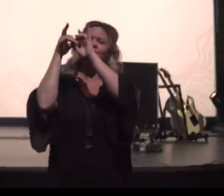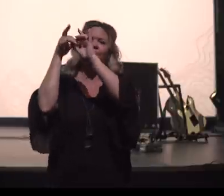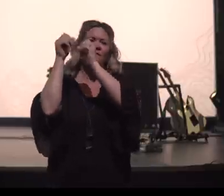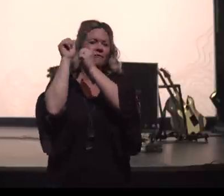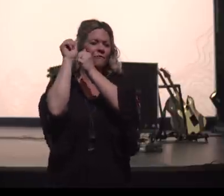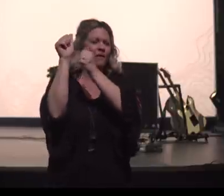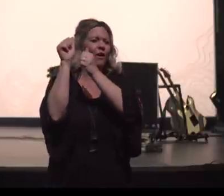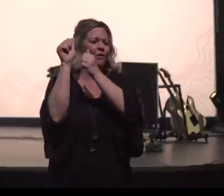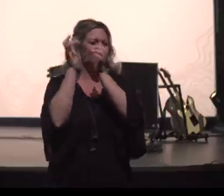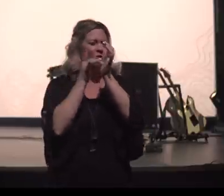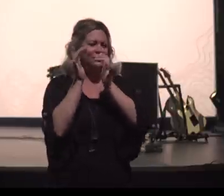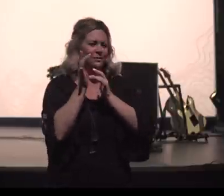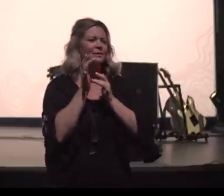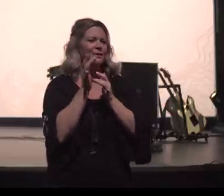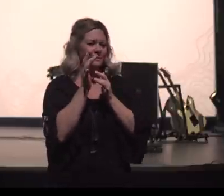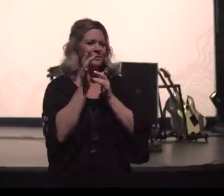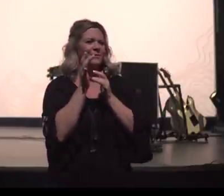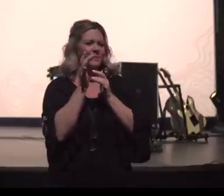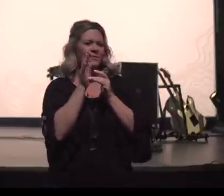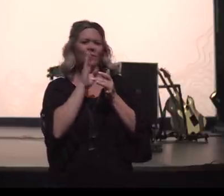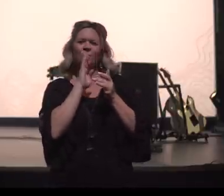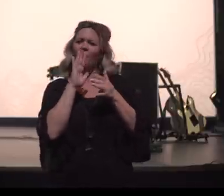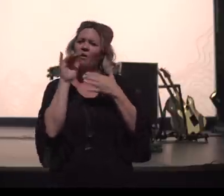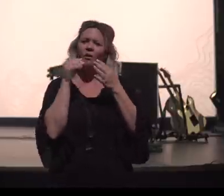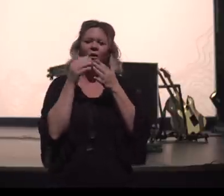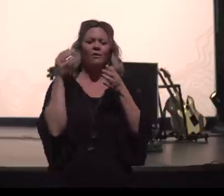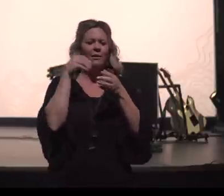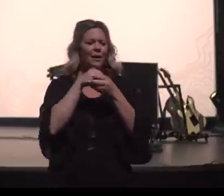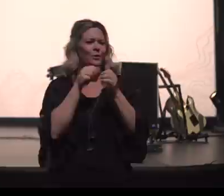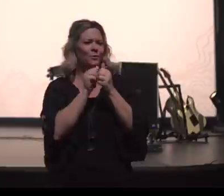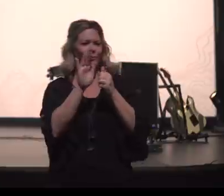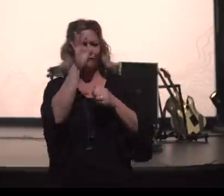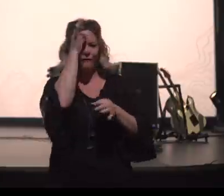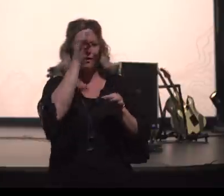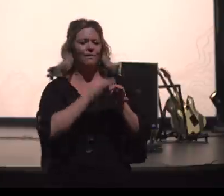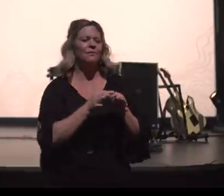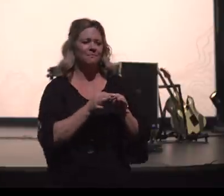follow Jesus and go all in with your faith.